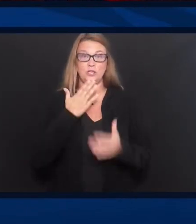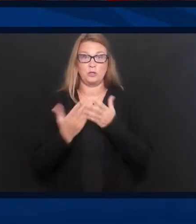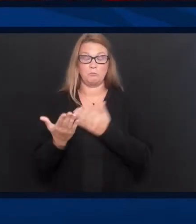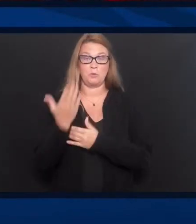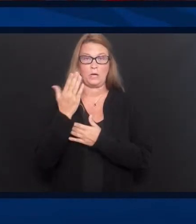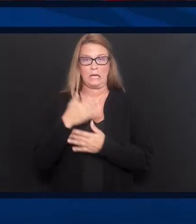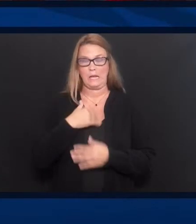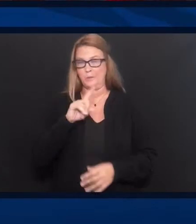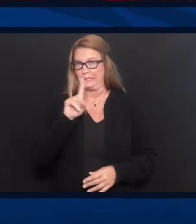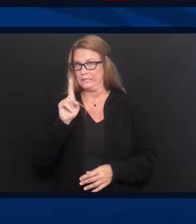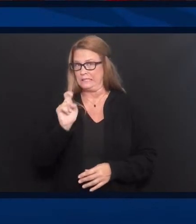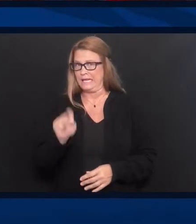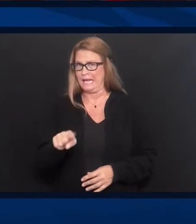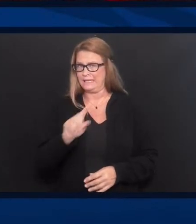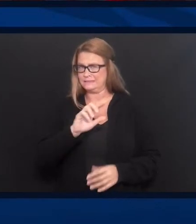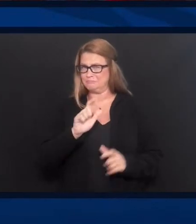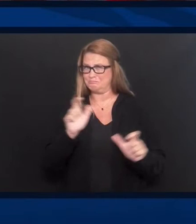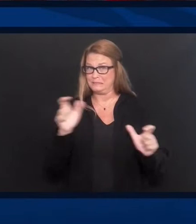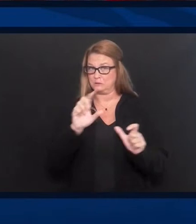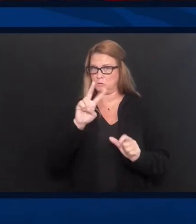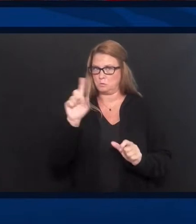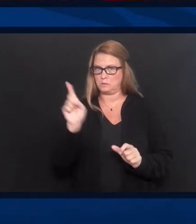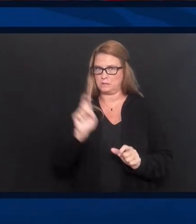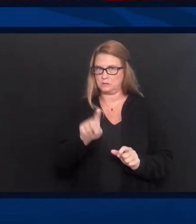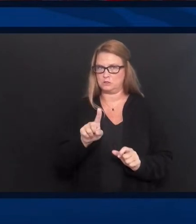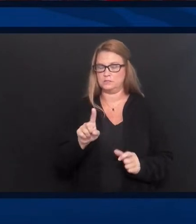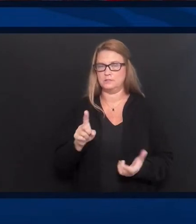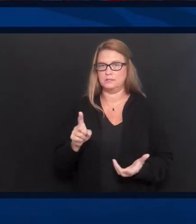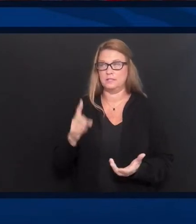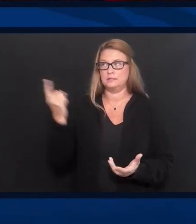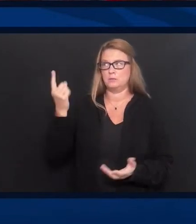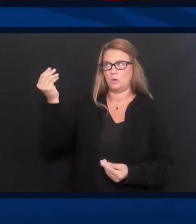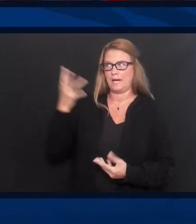in the room question because I've gotten the question.